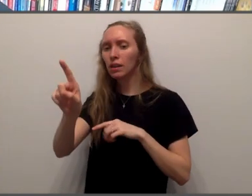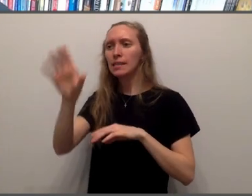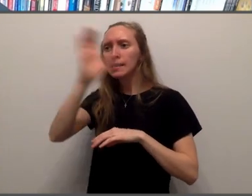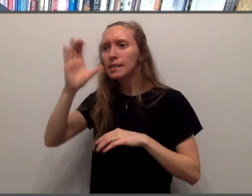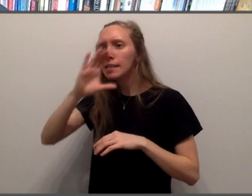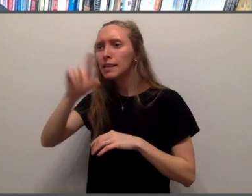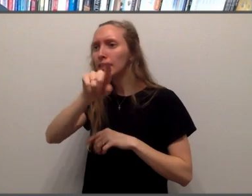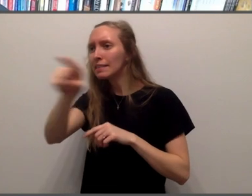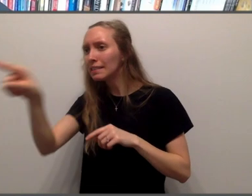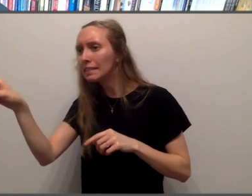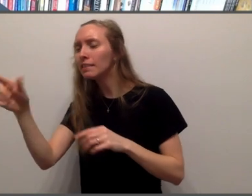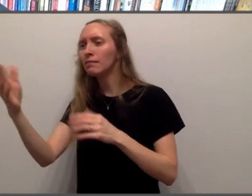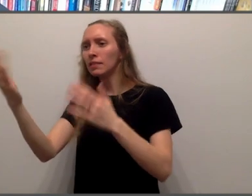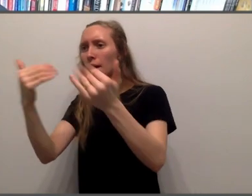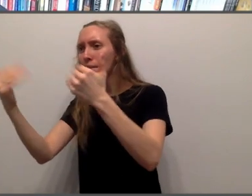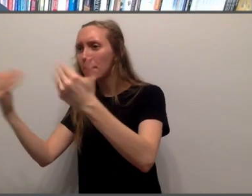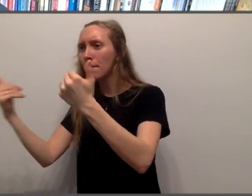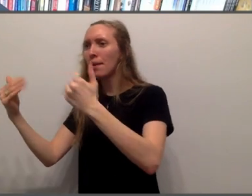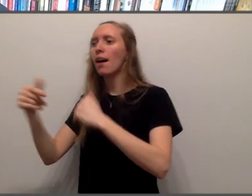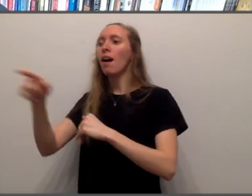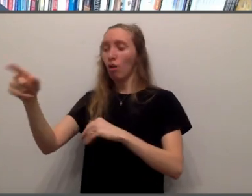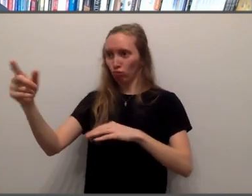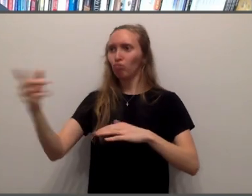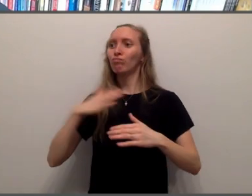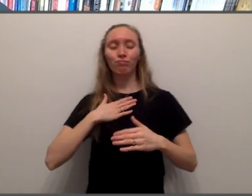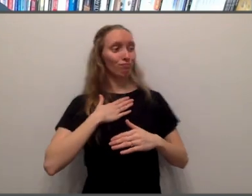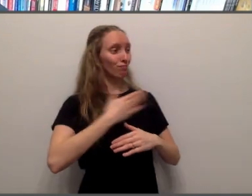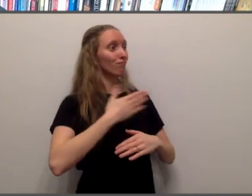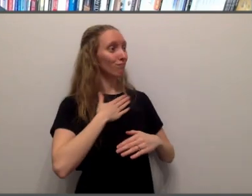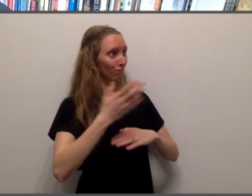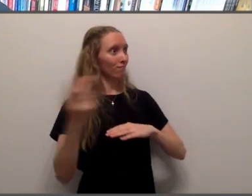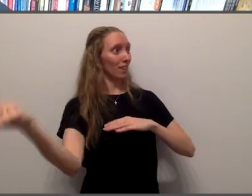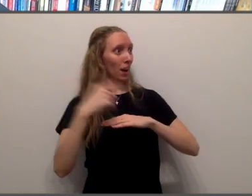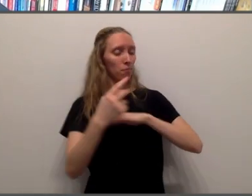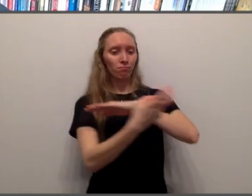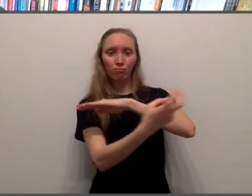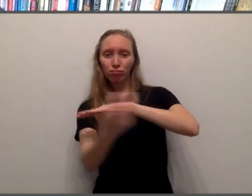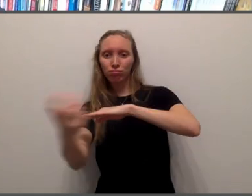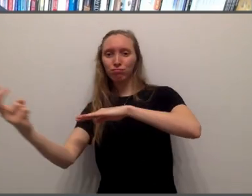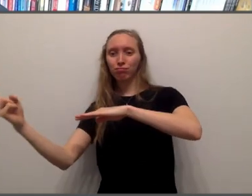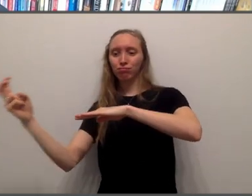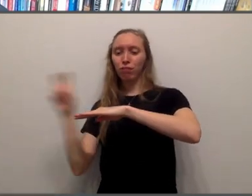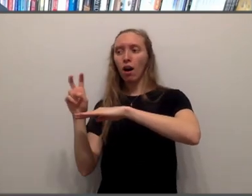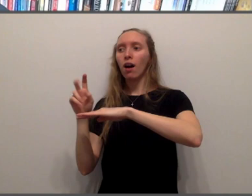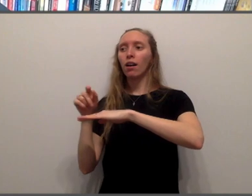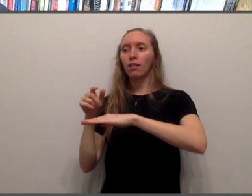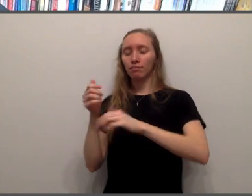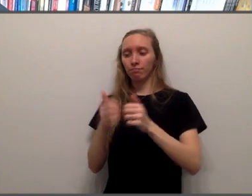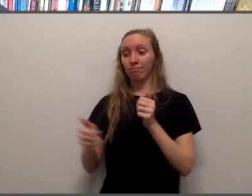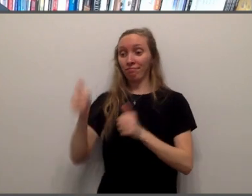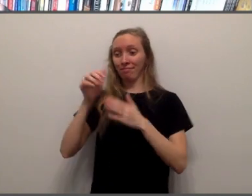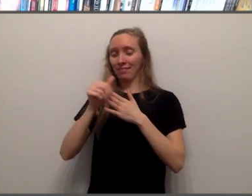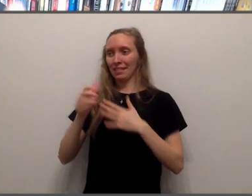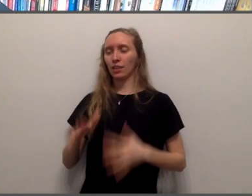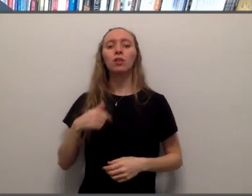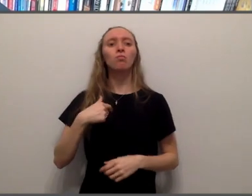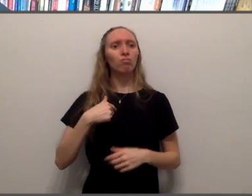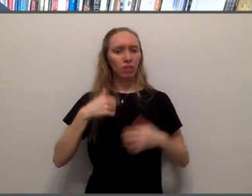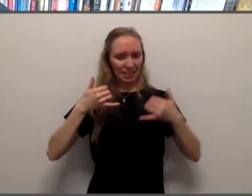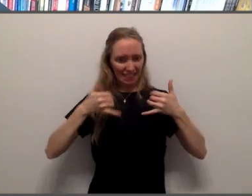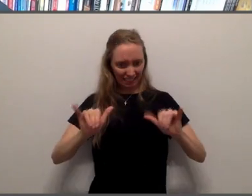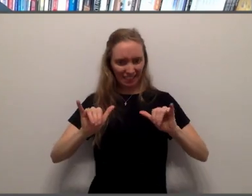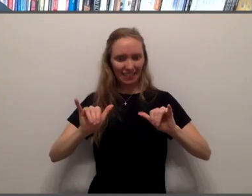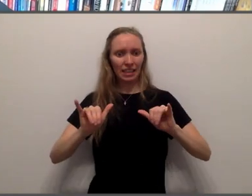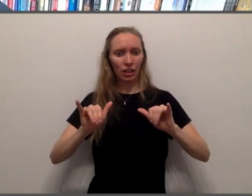There's still room for more. In other words, when we start in the right place, it helps us stay on the